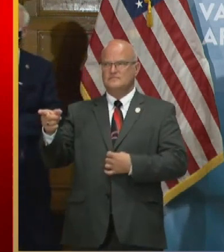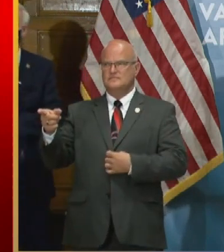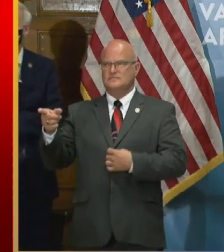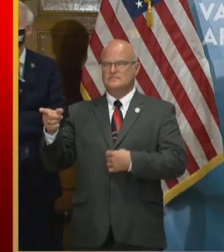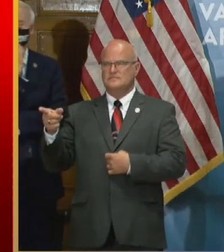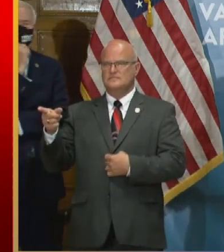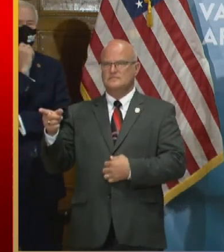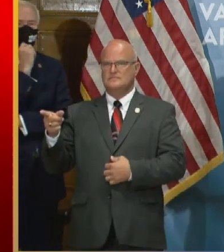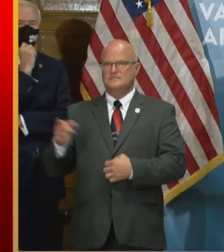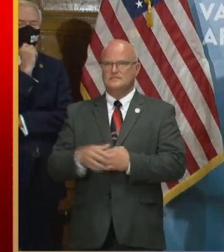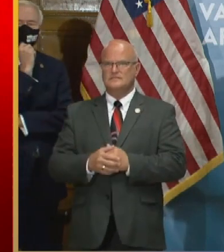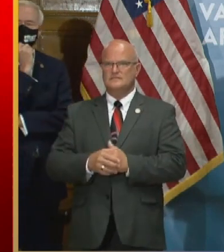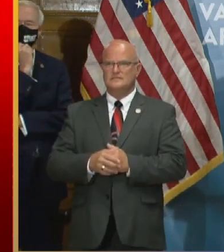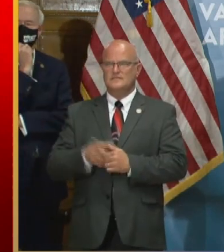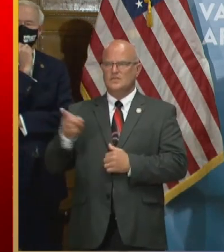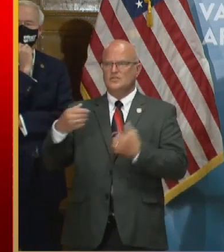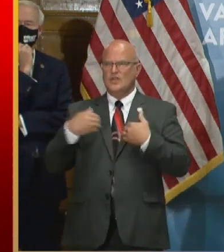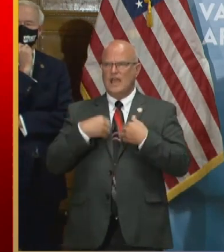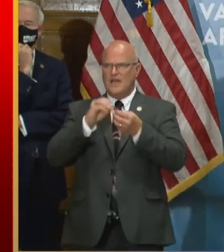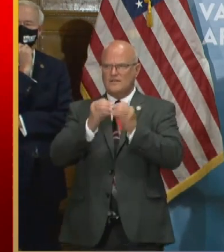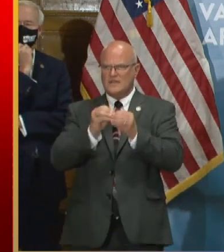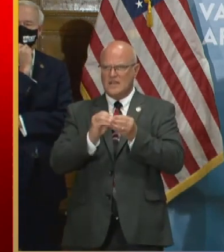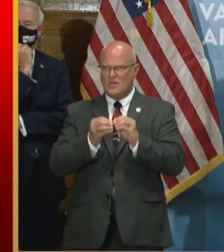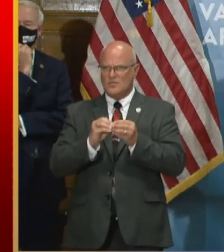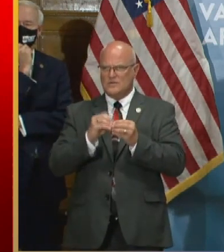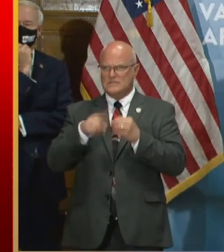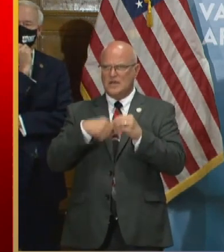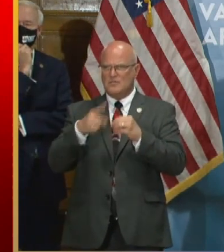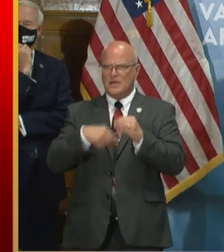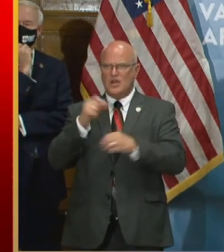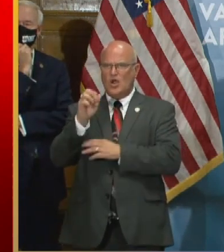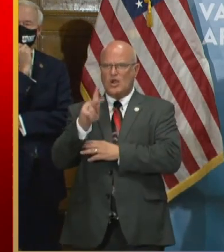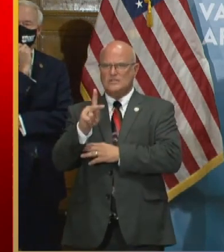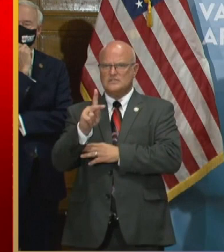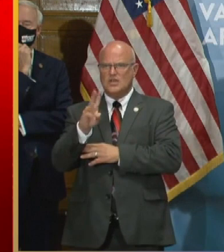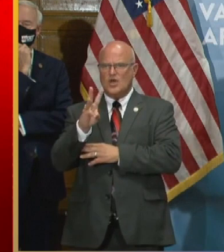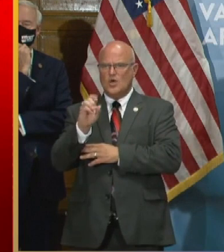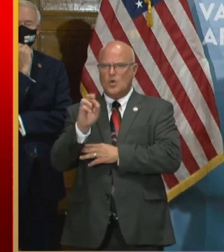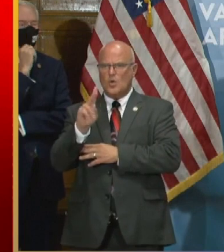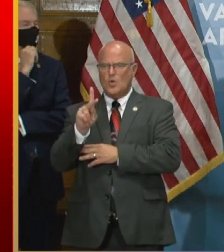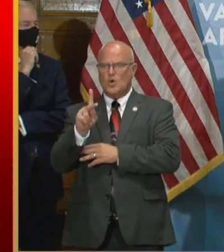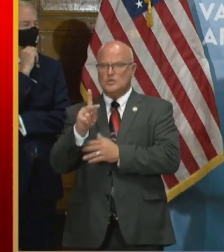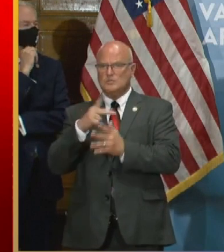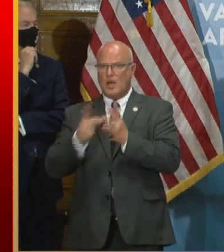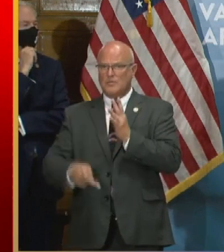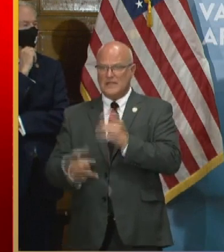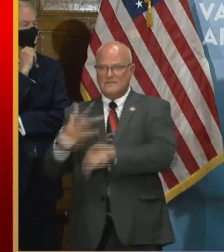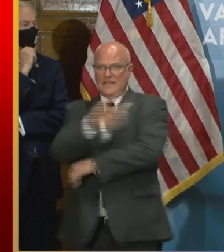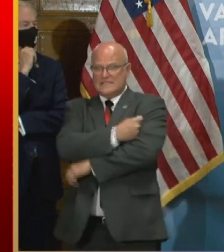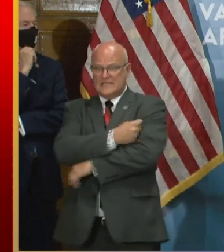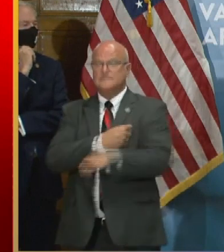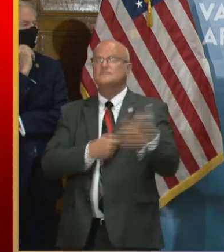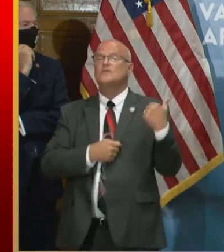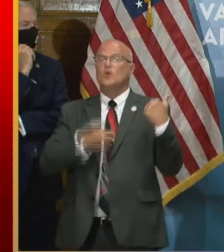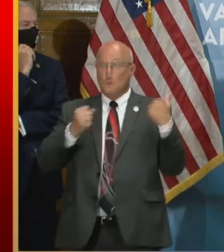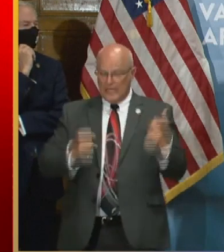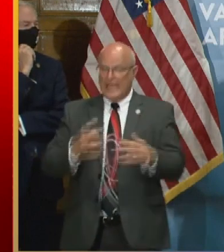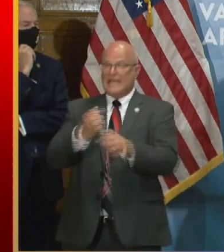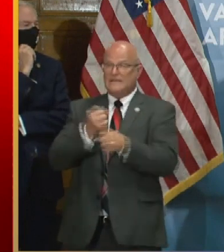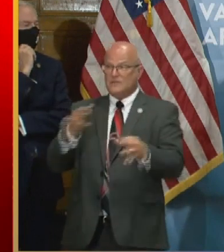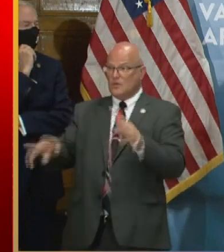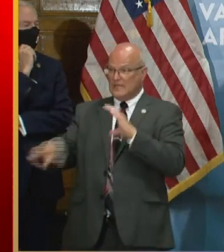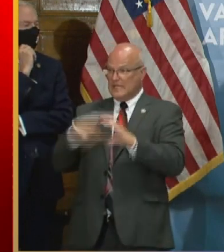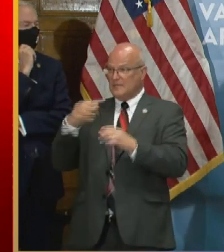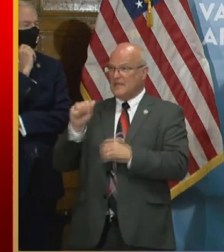Governor Hutchinson? Do you not have numbers regarding Arkansas Works population vaccination? We can get those. If you